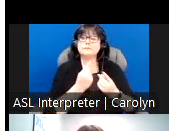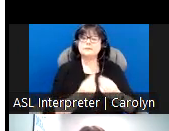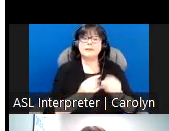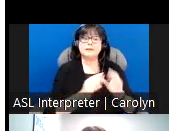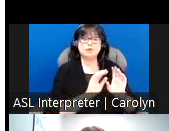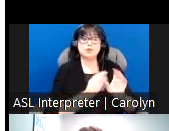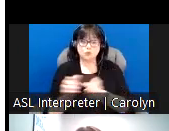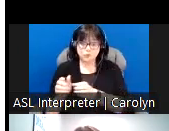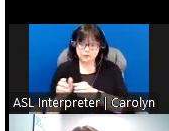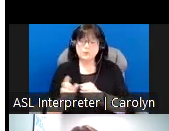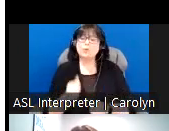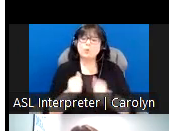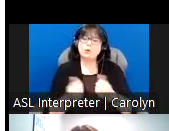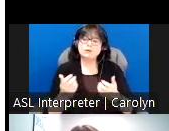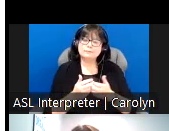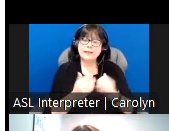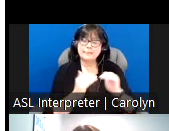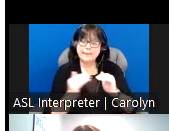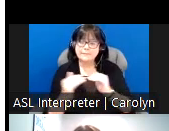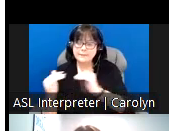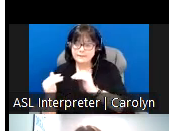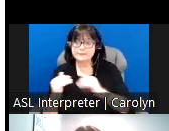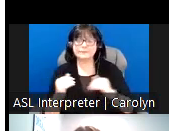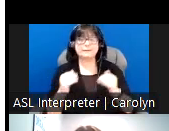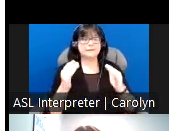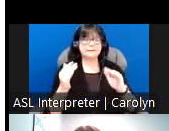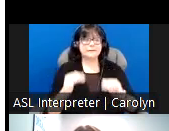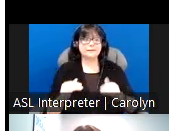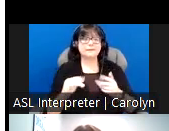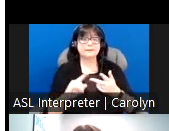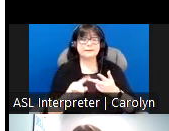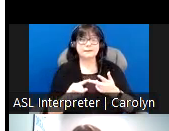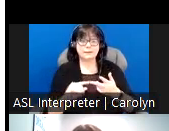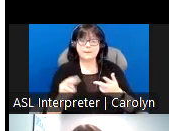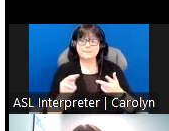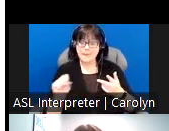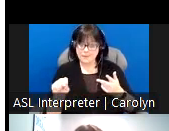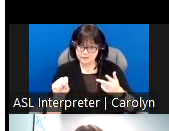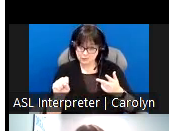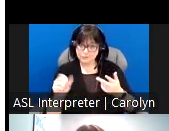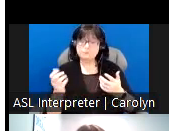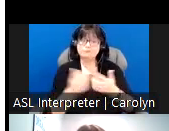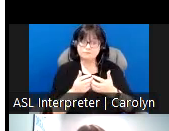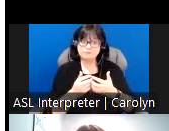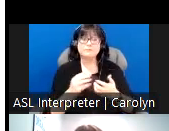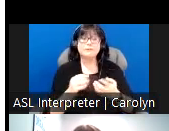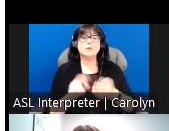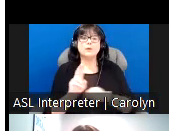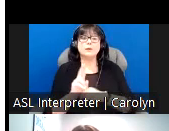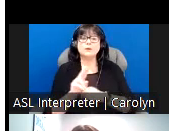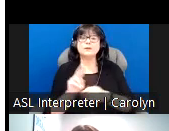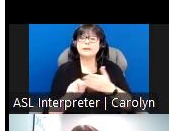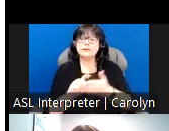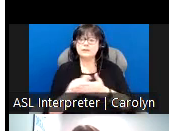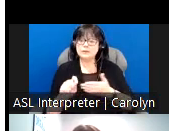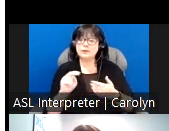identified. Then associate milestones are listed, and then we use assessment activities from Literacy Northwest and Quill, and